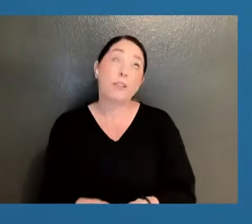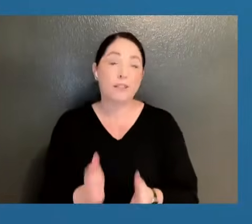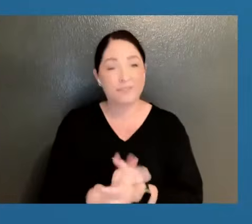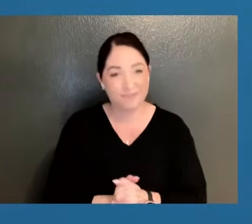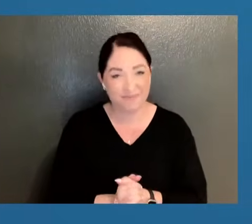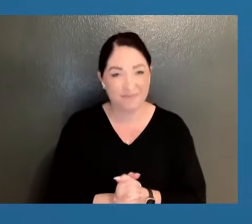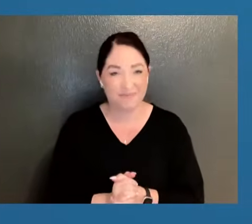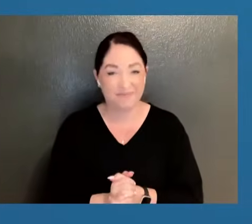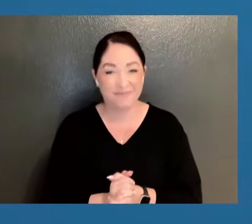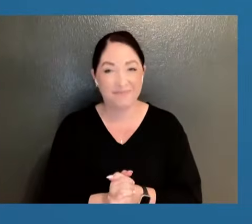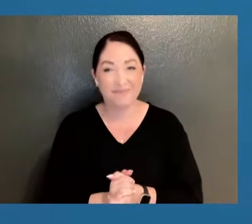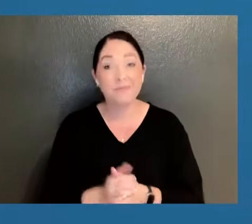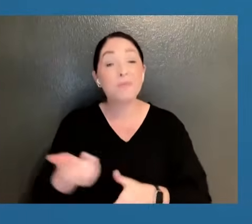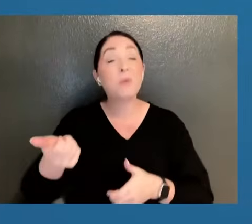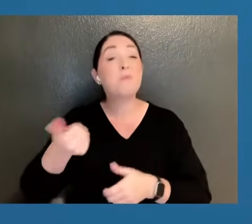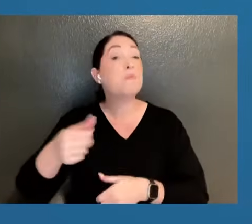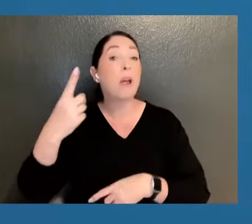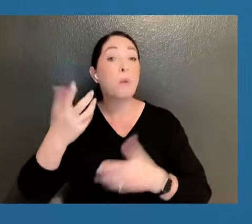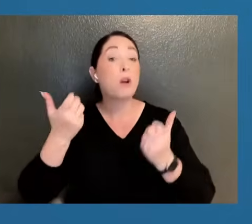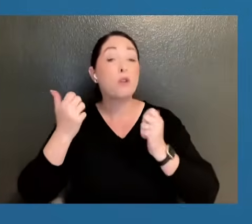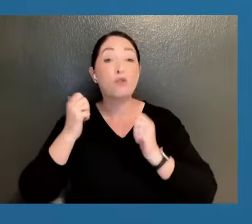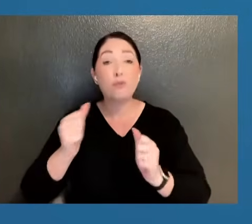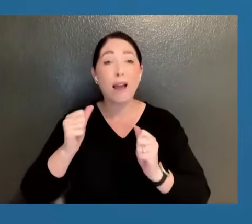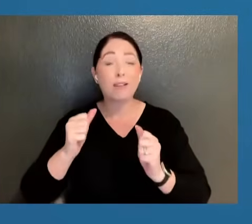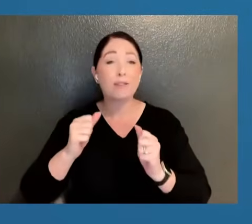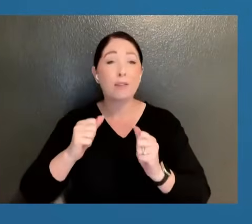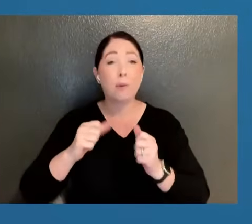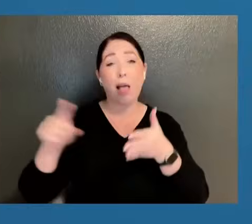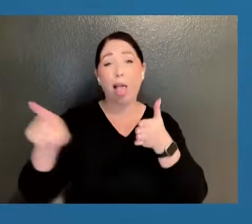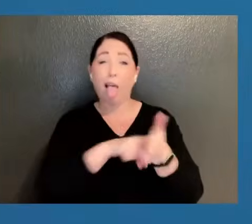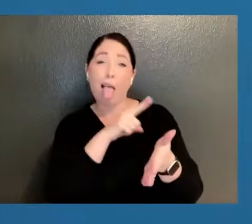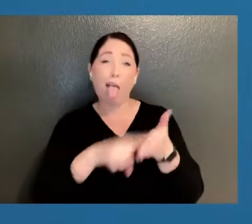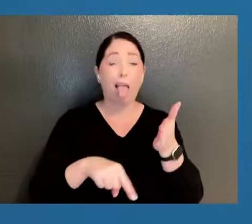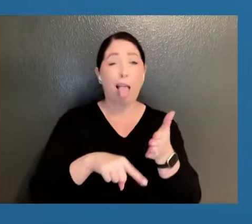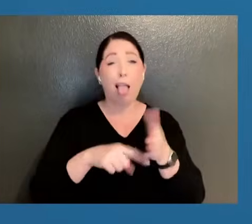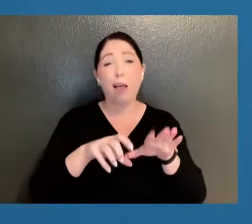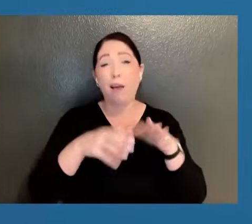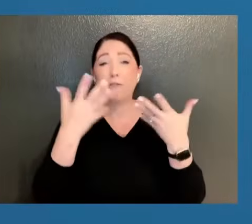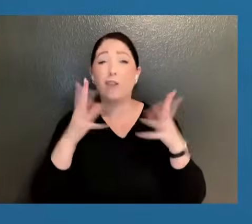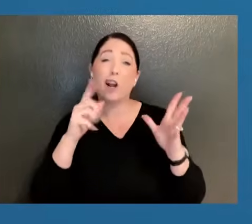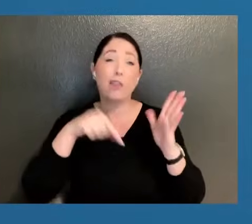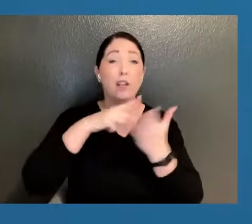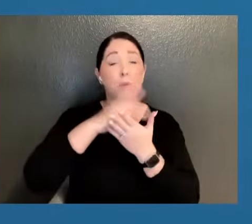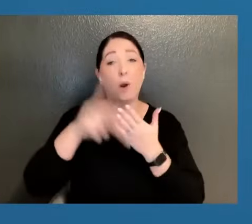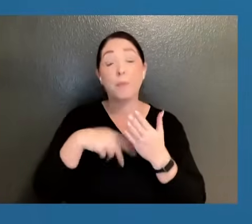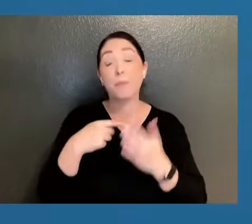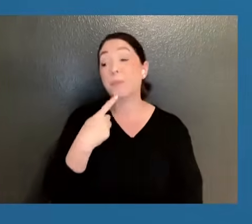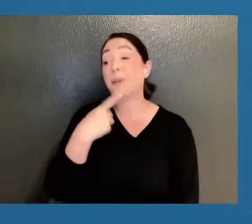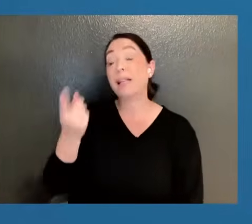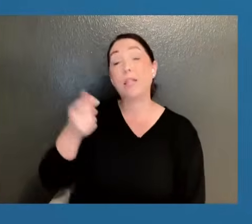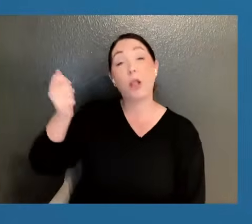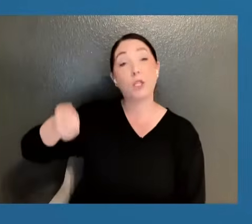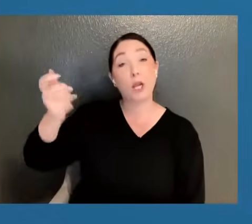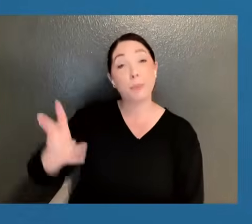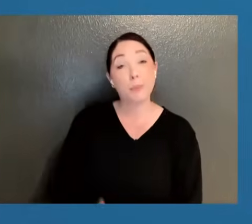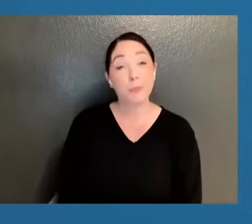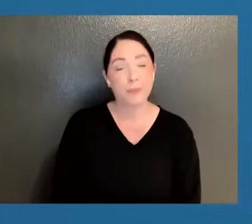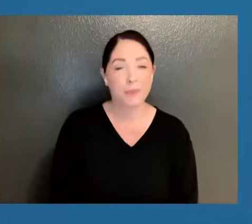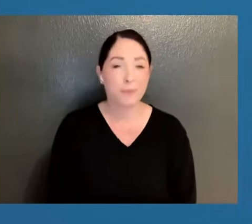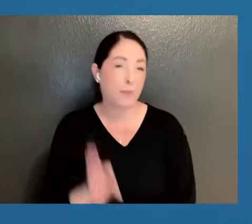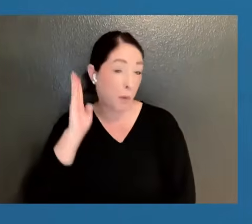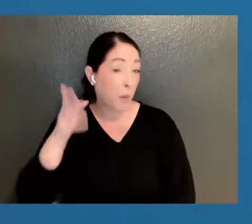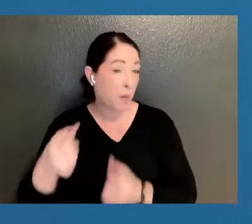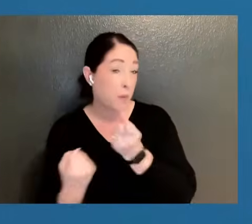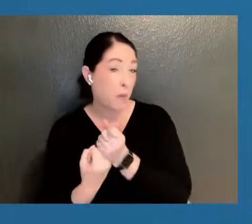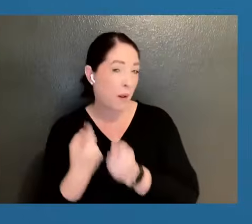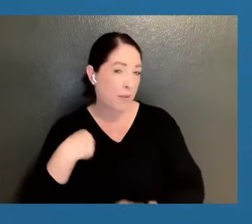So anybody trying to kill this program, just tell it to the judge, because they're going to be on our side. And as a reminder,